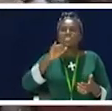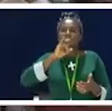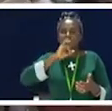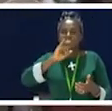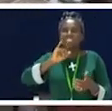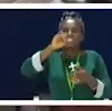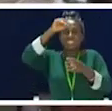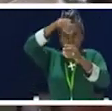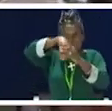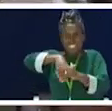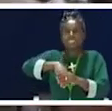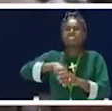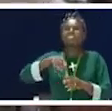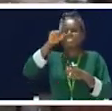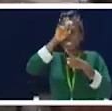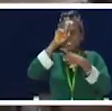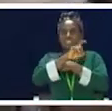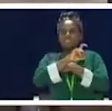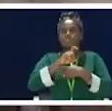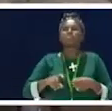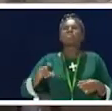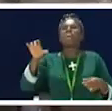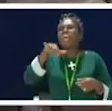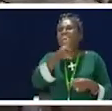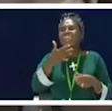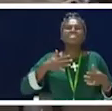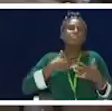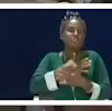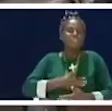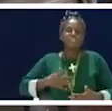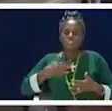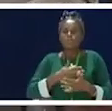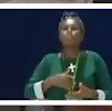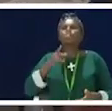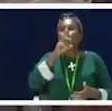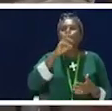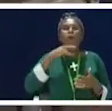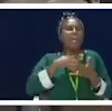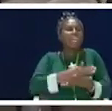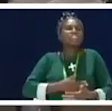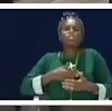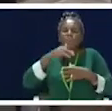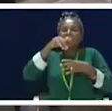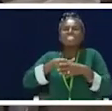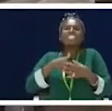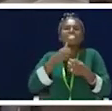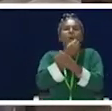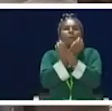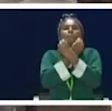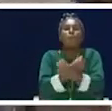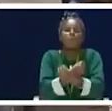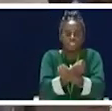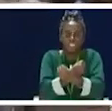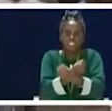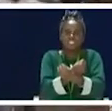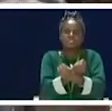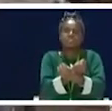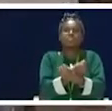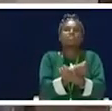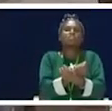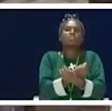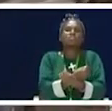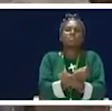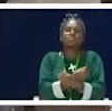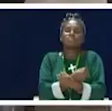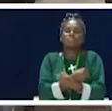inside Egypt. Every player you have been enjoying inside bondage. Goshen